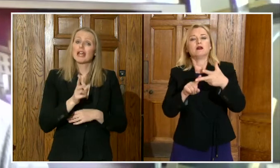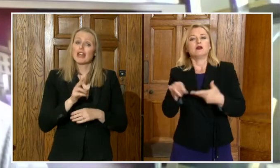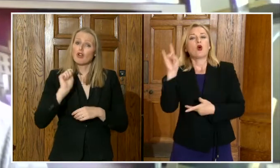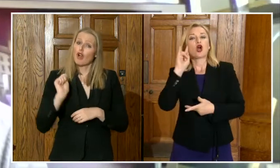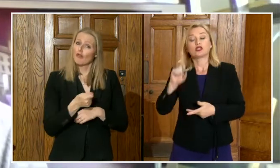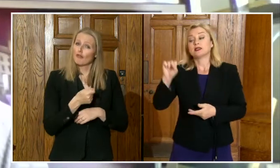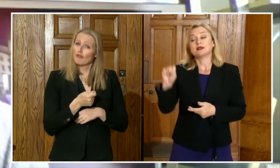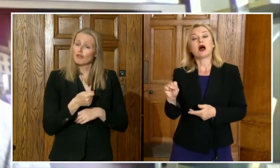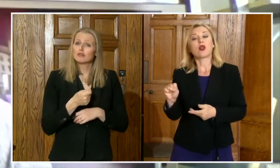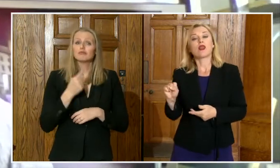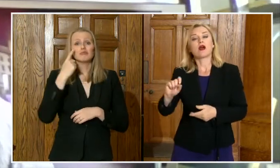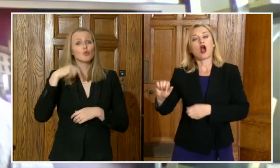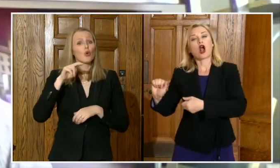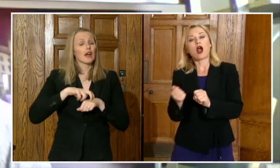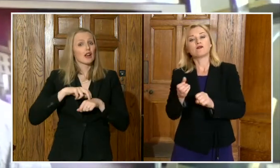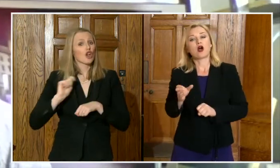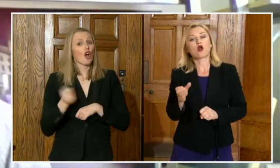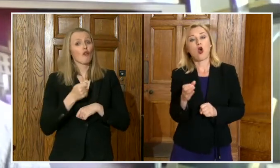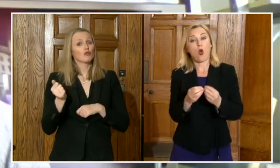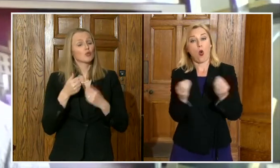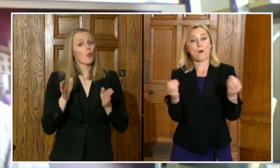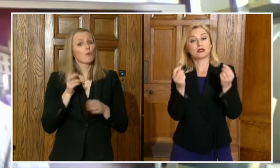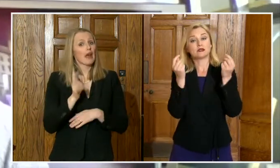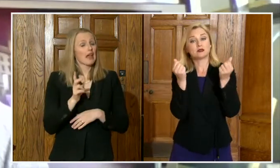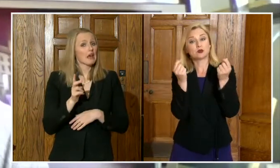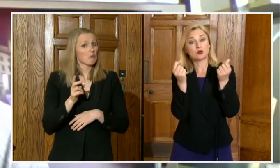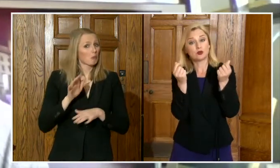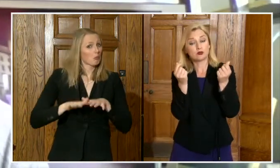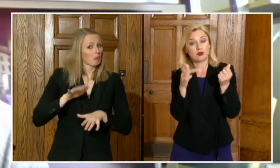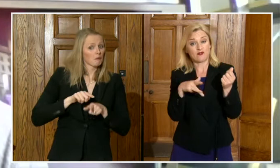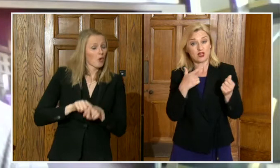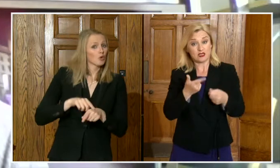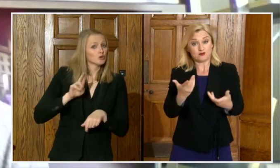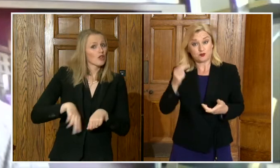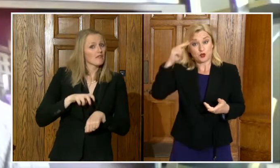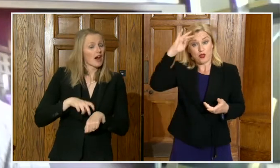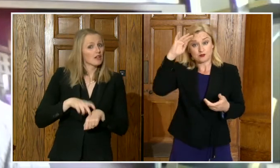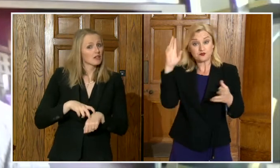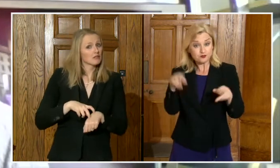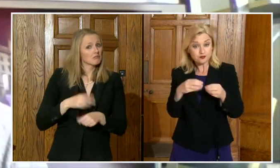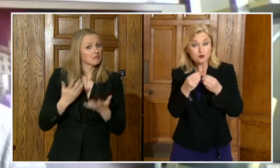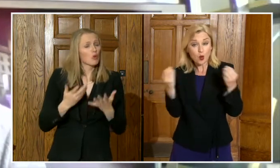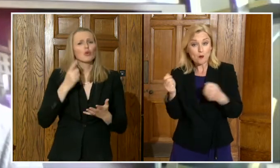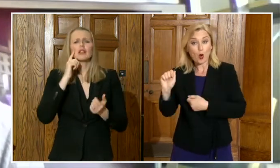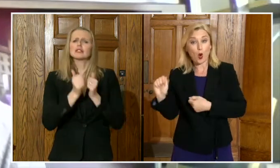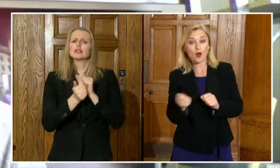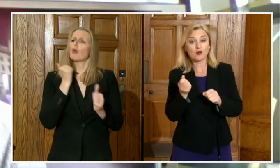should the courses on this side of the border open according to a similar timetable? And what do you see as the prospects for sport in general getting going